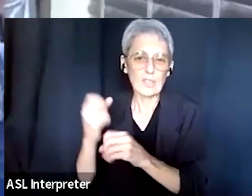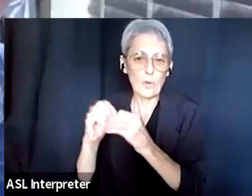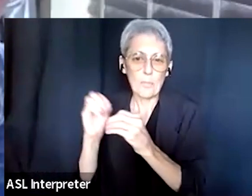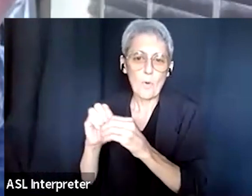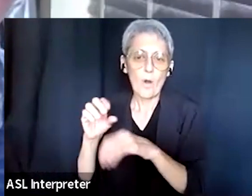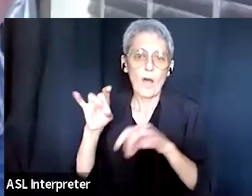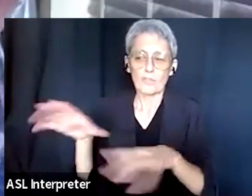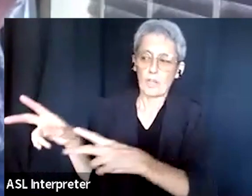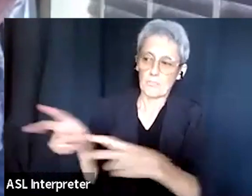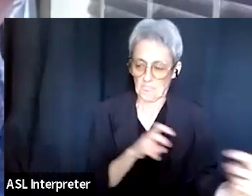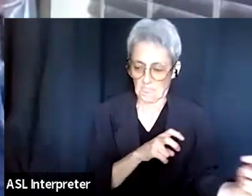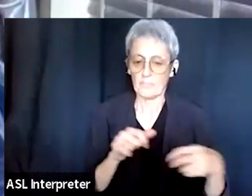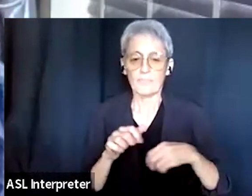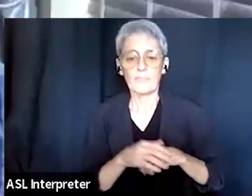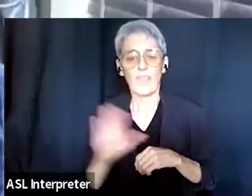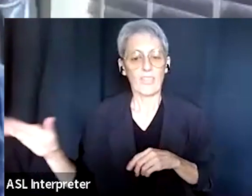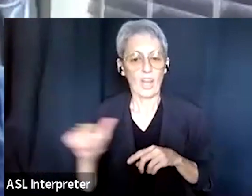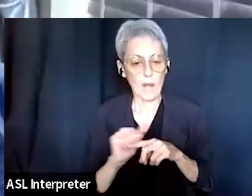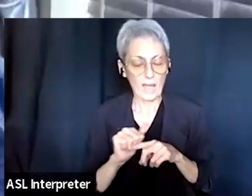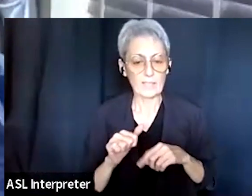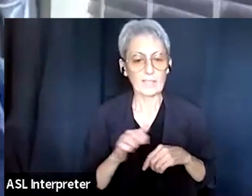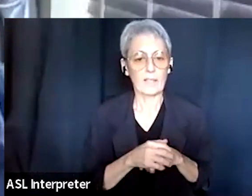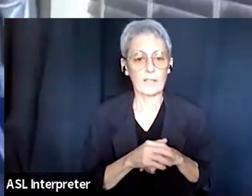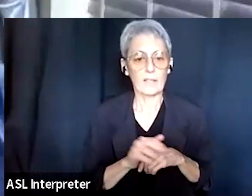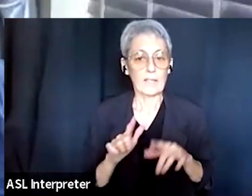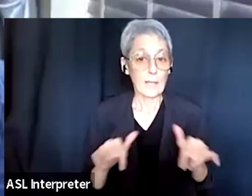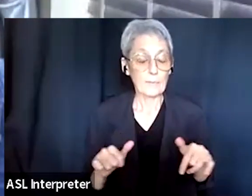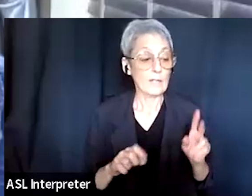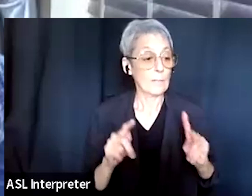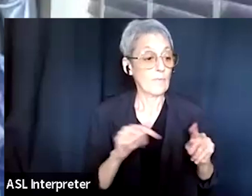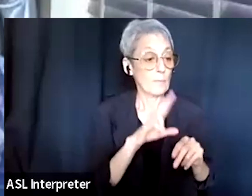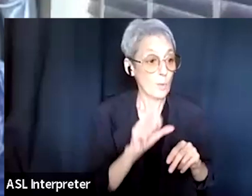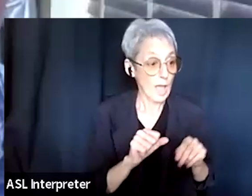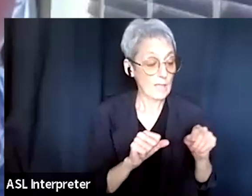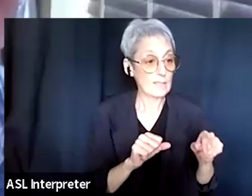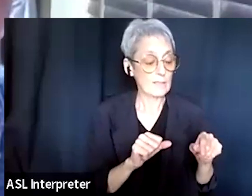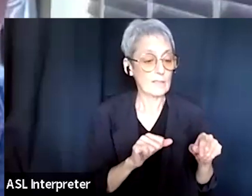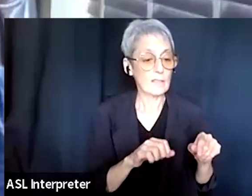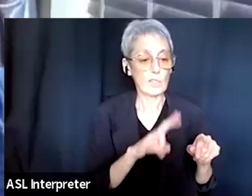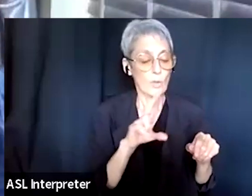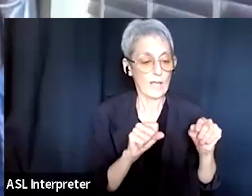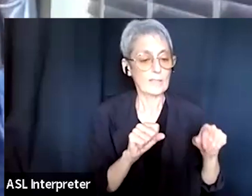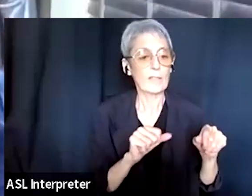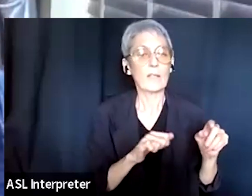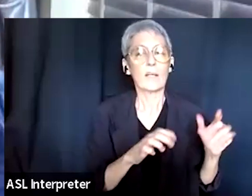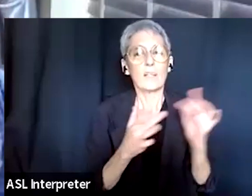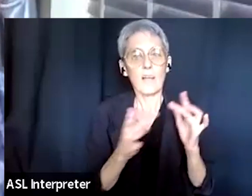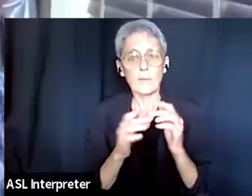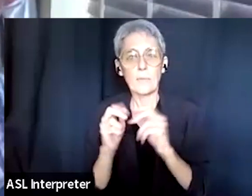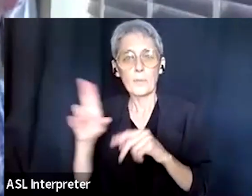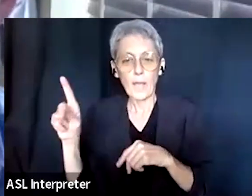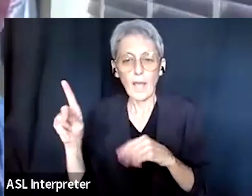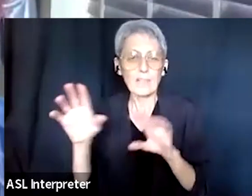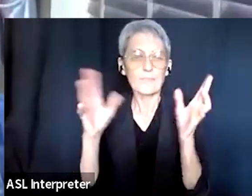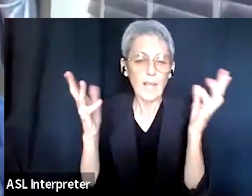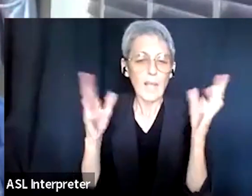indeed, we're aware of people from the US in touch with people in the UK and so on. So we have this kind